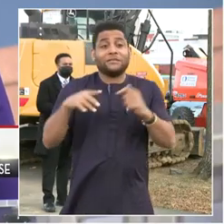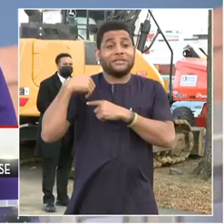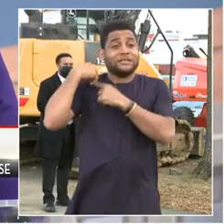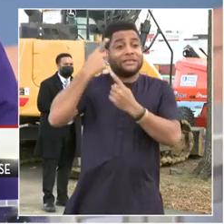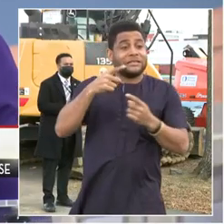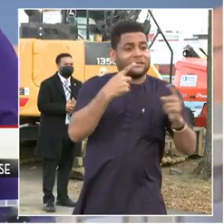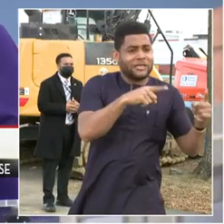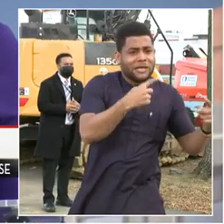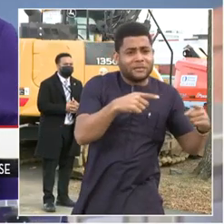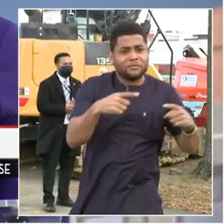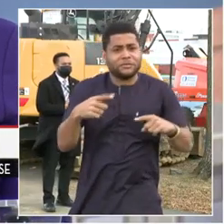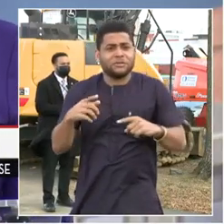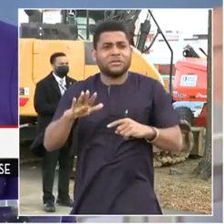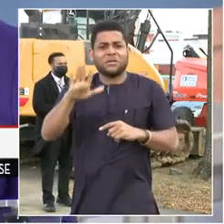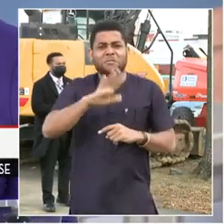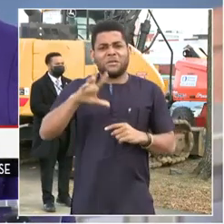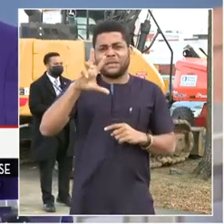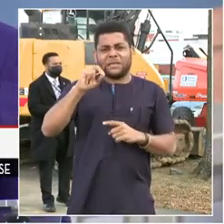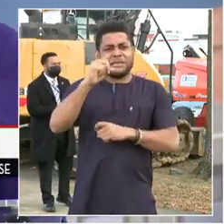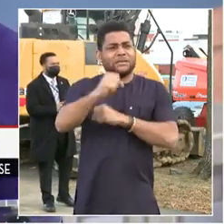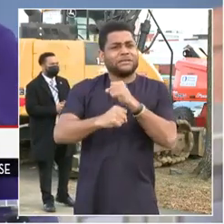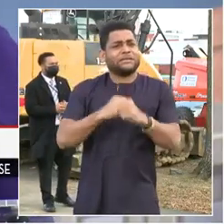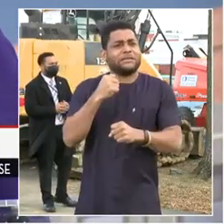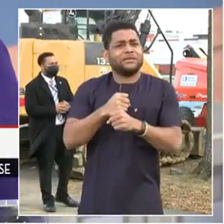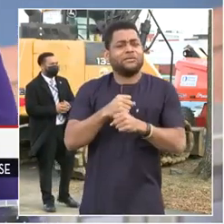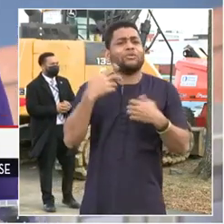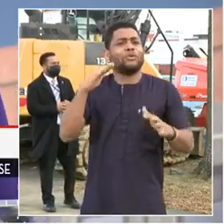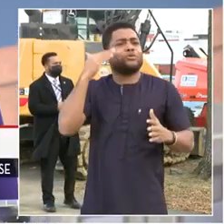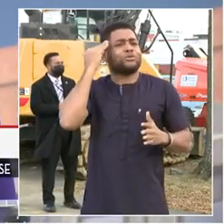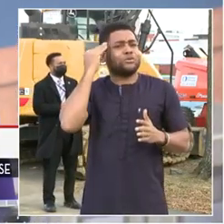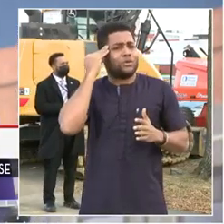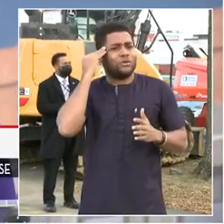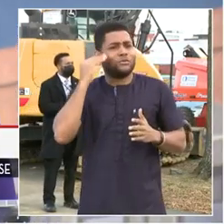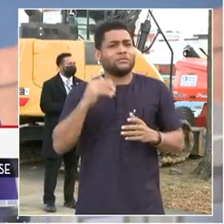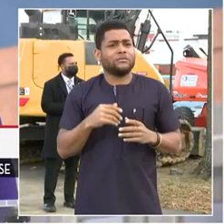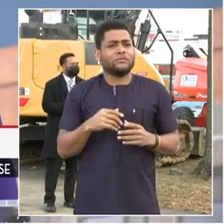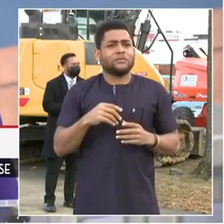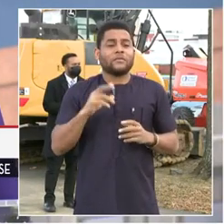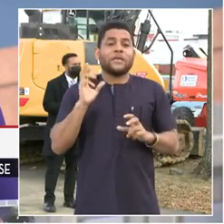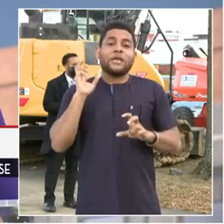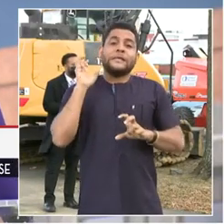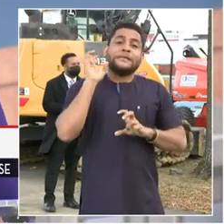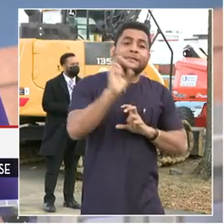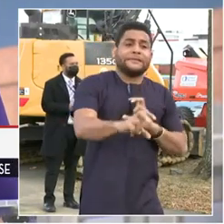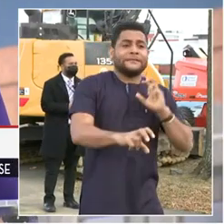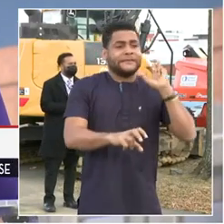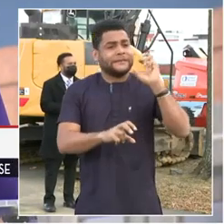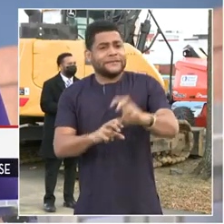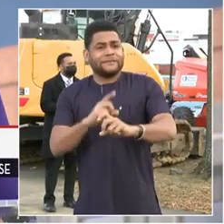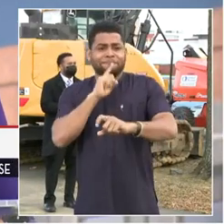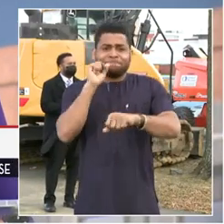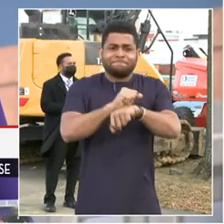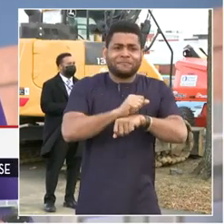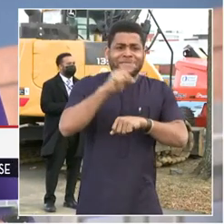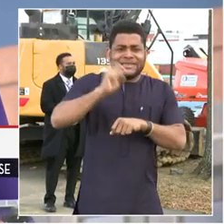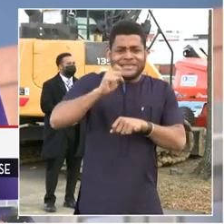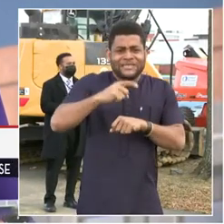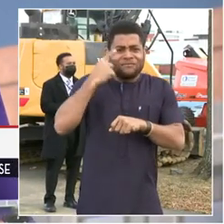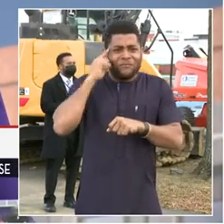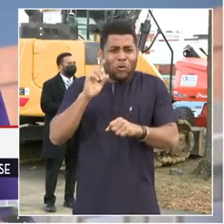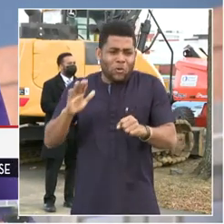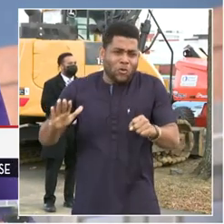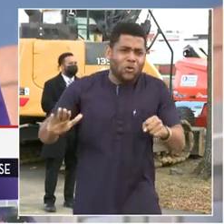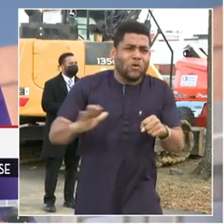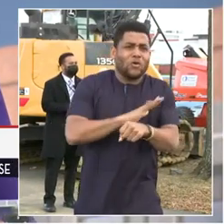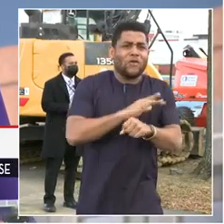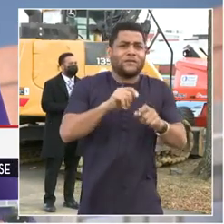last 30 plus years. And we all know that the investment is sorely needed in the entire healthcare system. Dr. Nesbitt wants